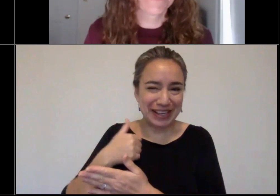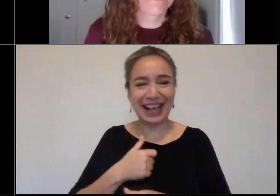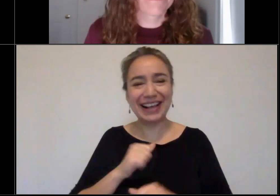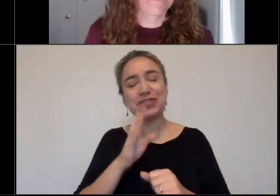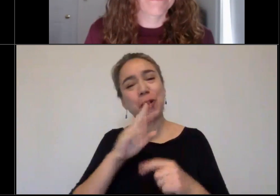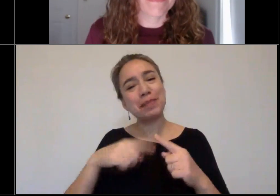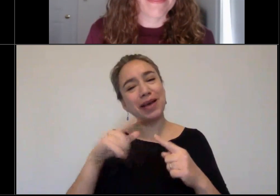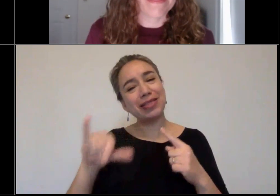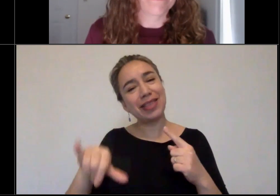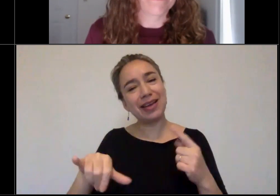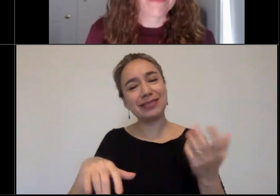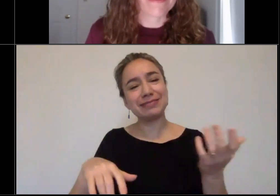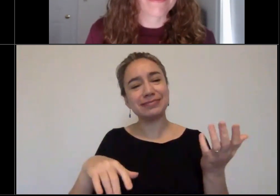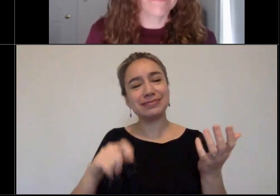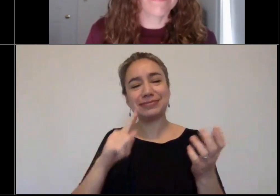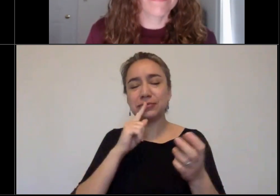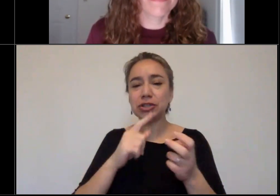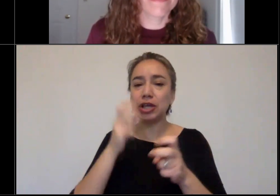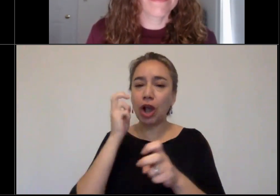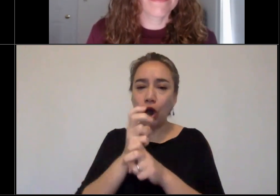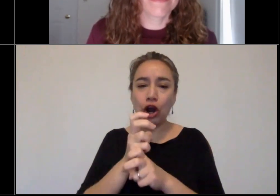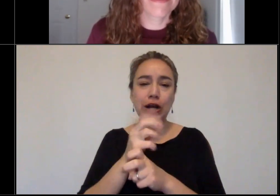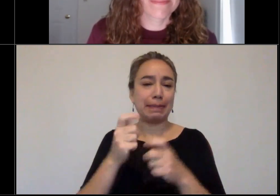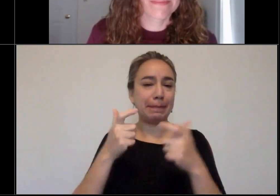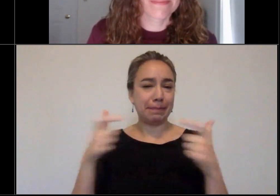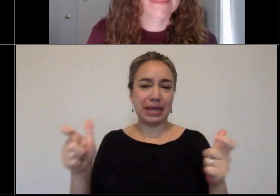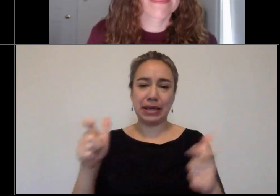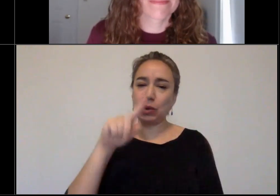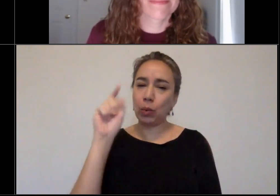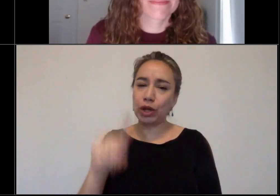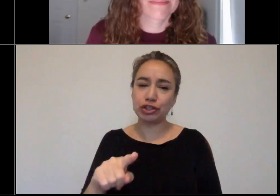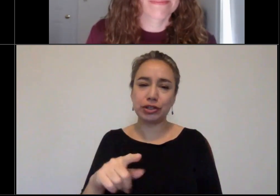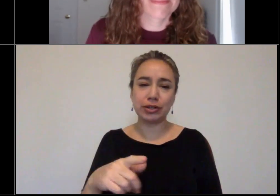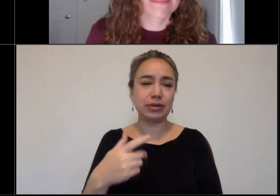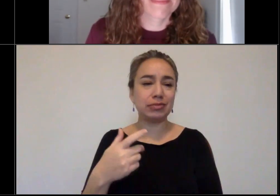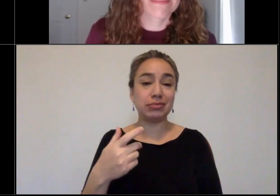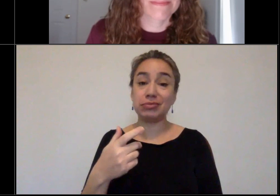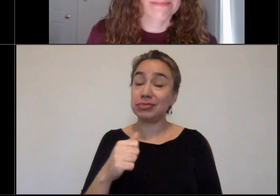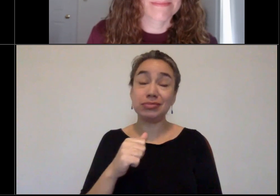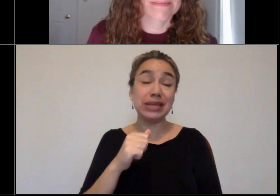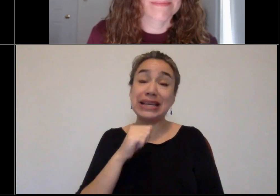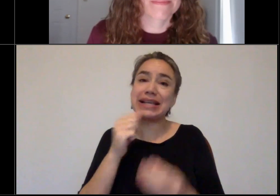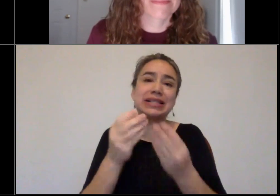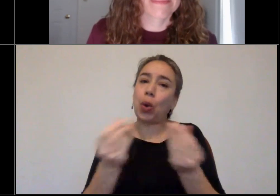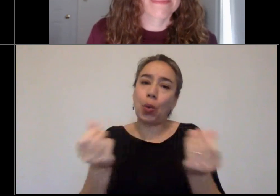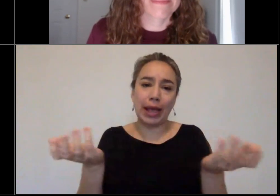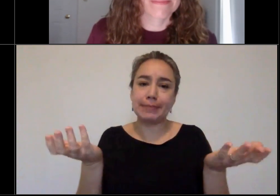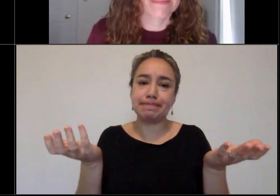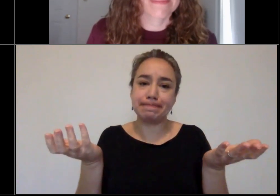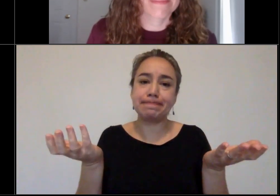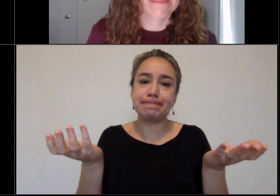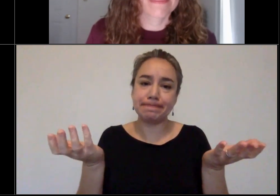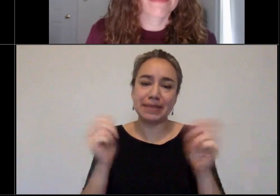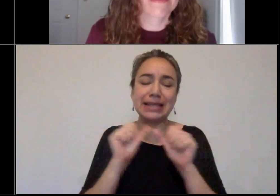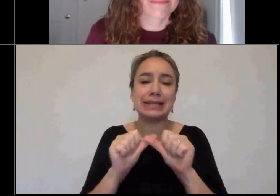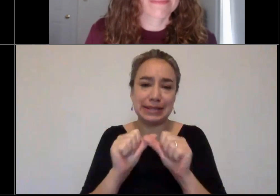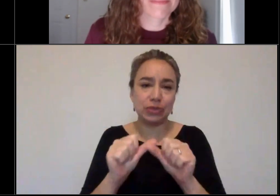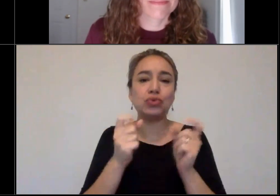is like a hard, really big question. And it doesn't go away. So, you know, that keeps